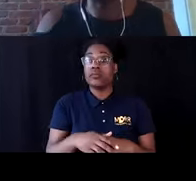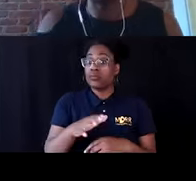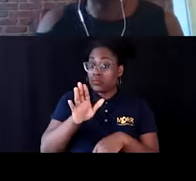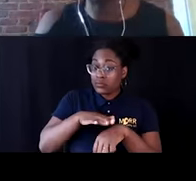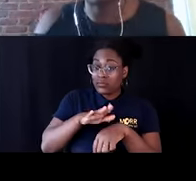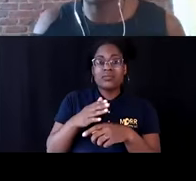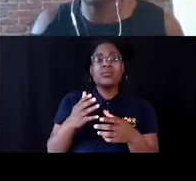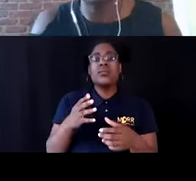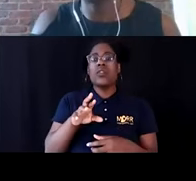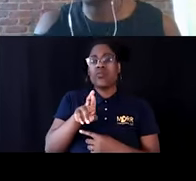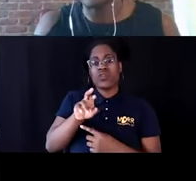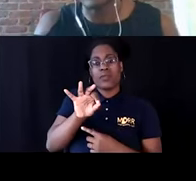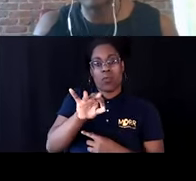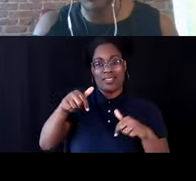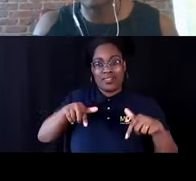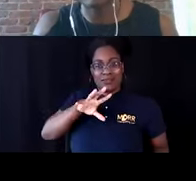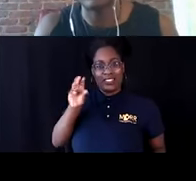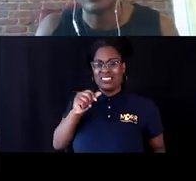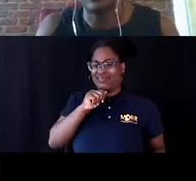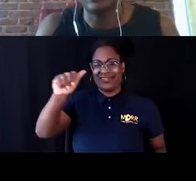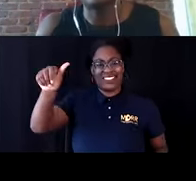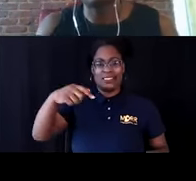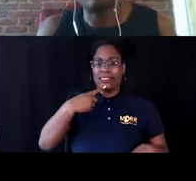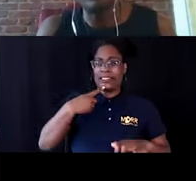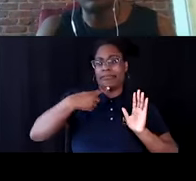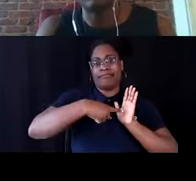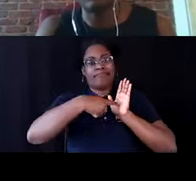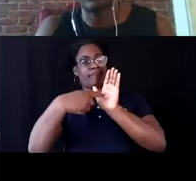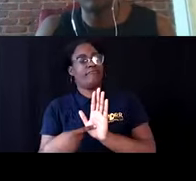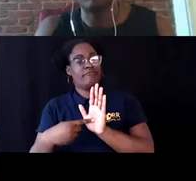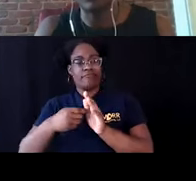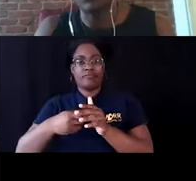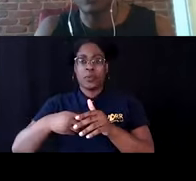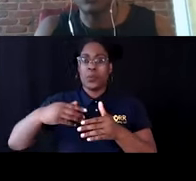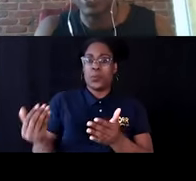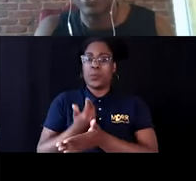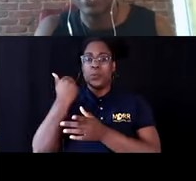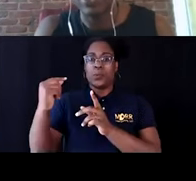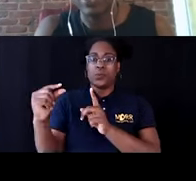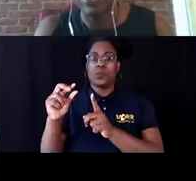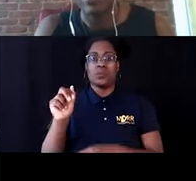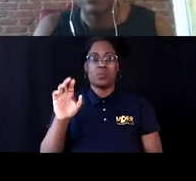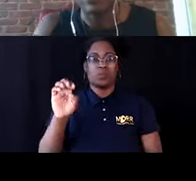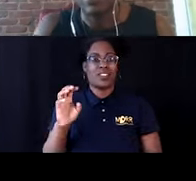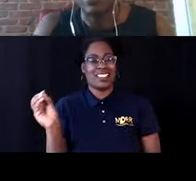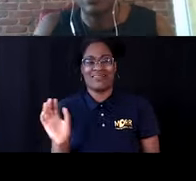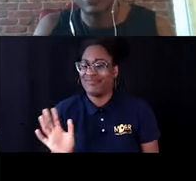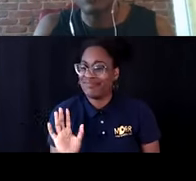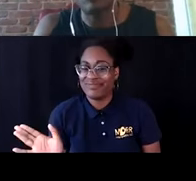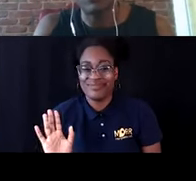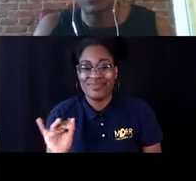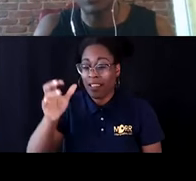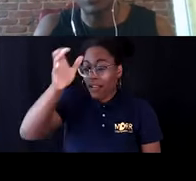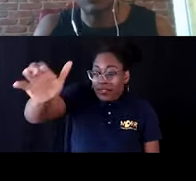concept, and that race and is not a new concept either. A lot of people have heard of the term of intersectionality.